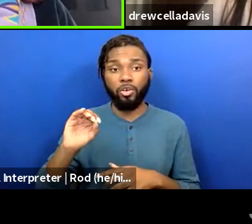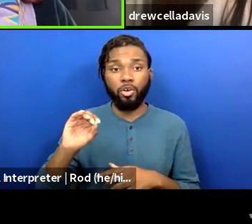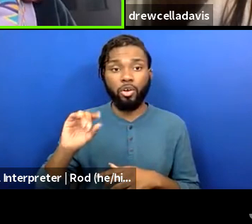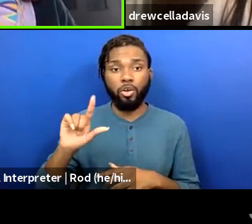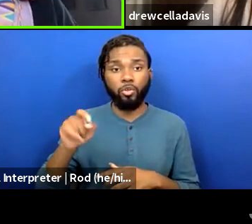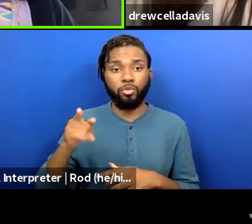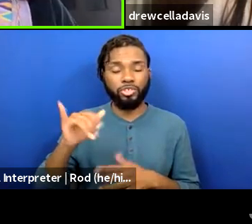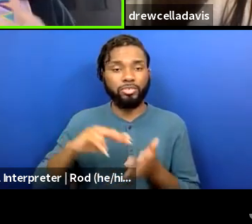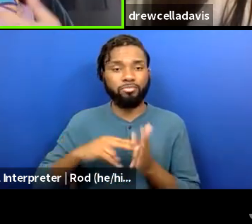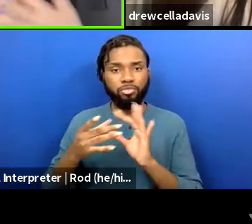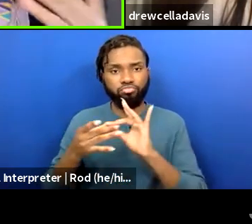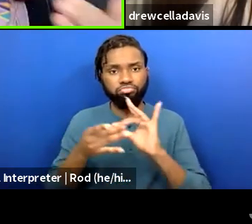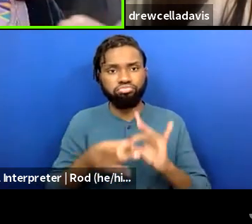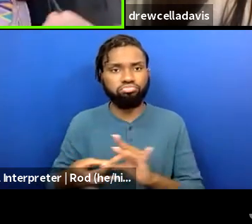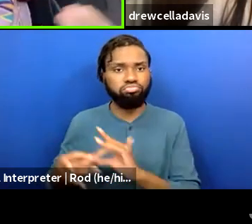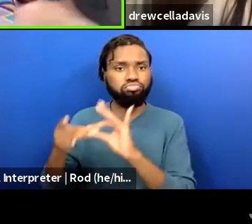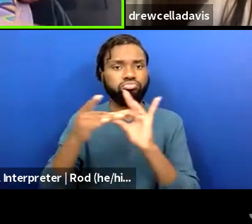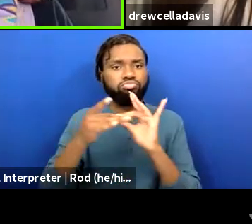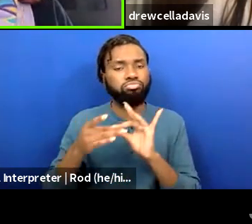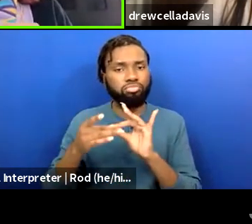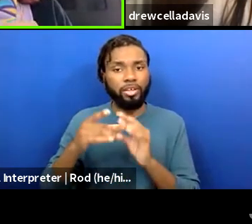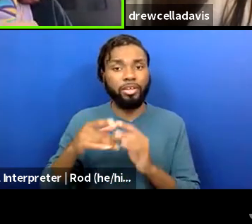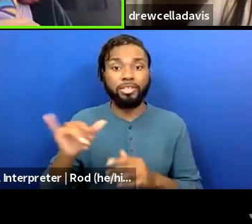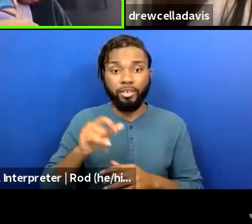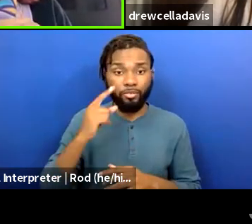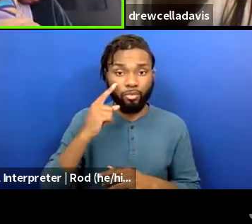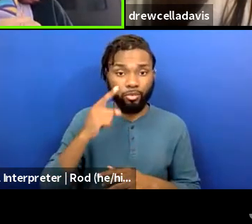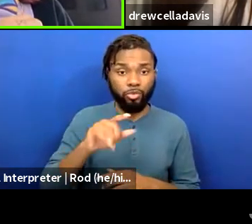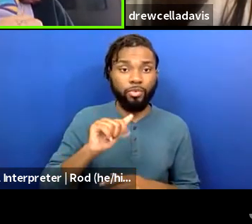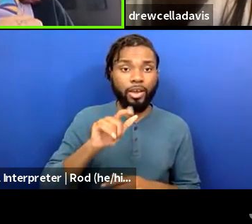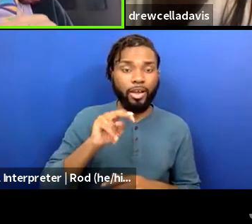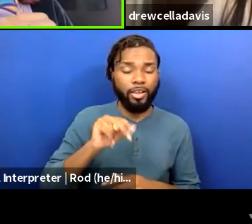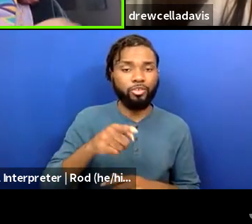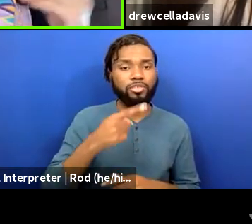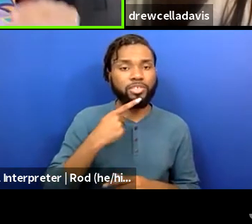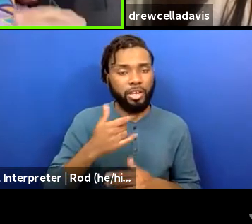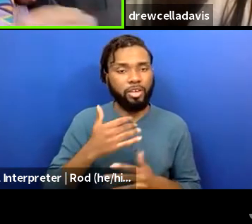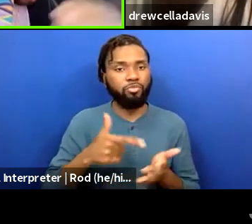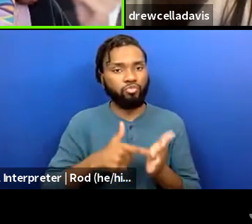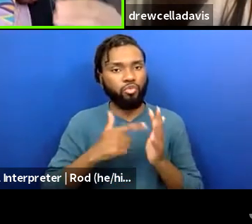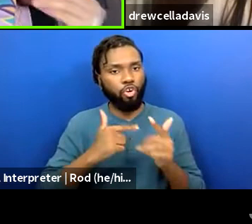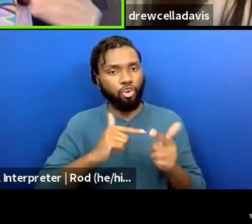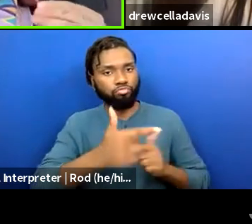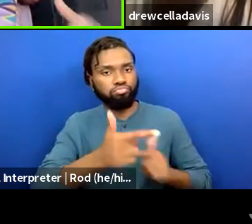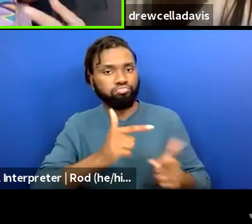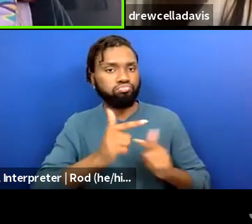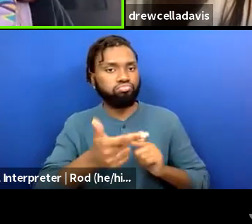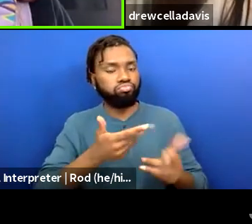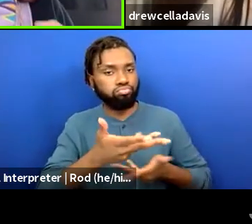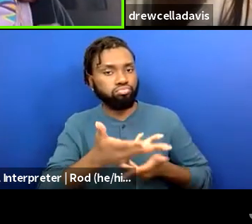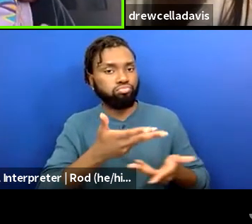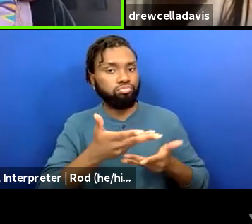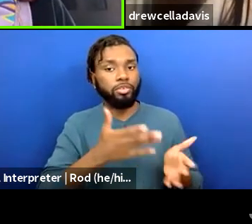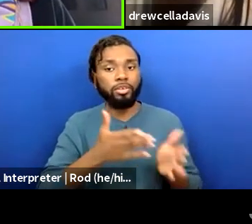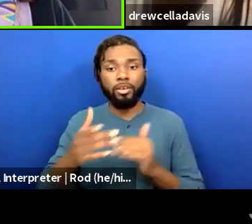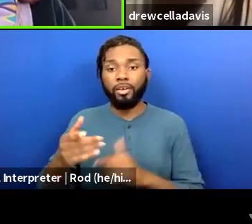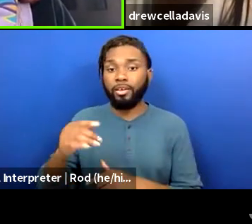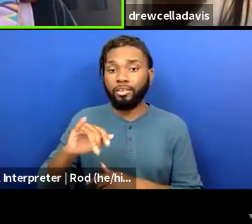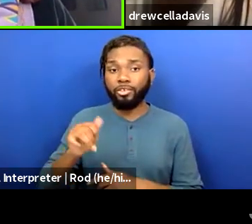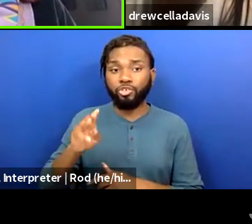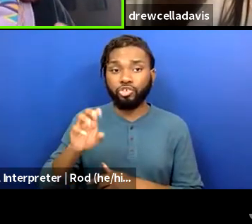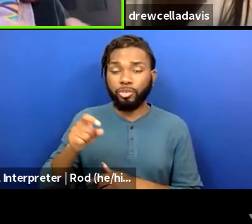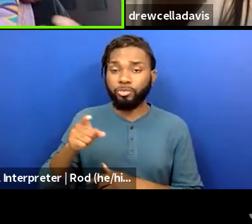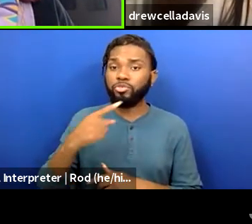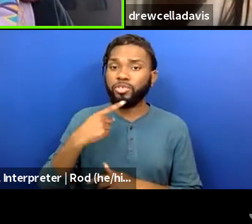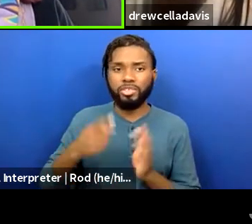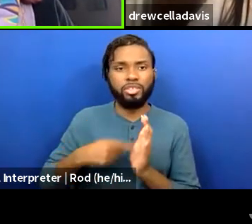same with you, Alan, like this playback, it needs an interaction. And James, like you know, theater needs to sometimes be in person.